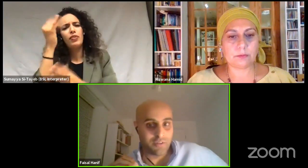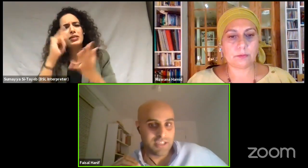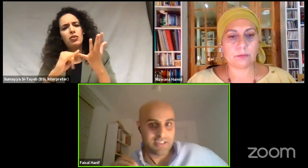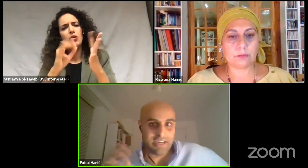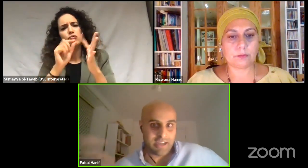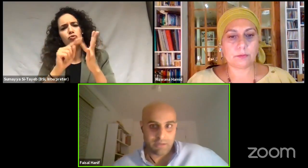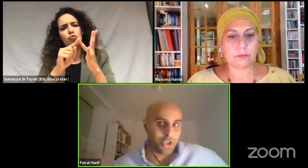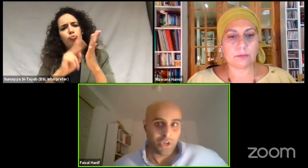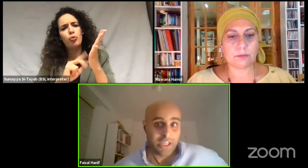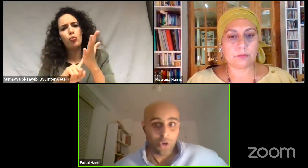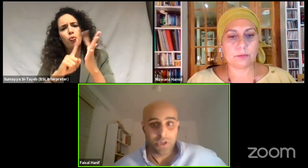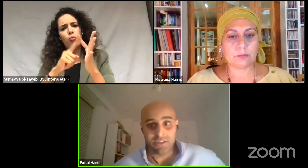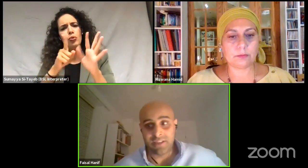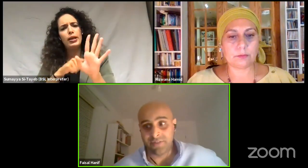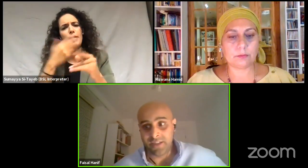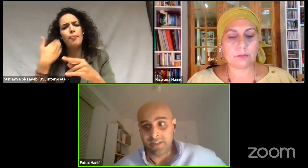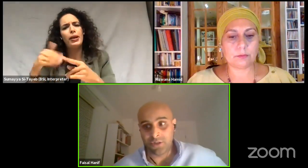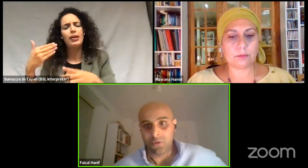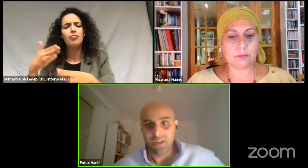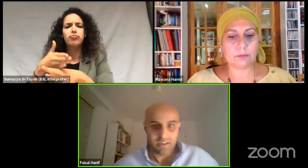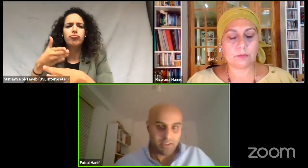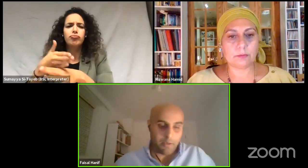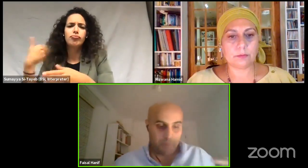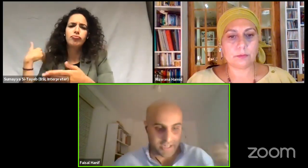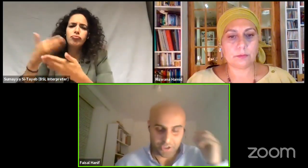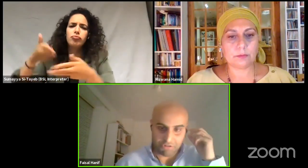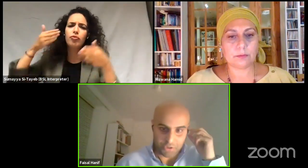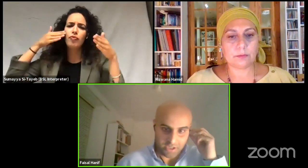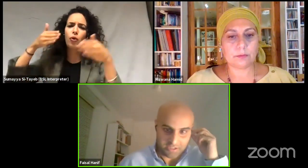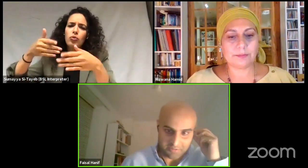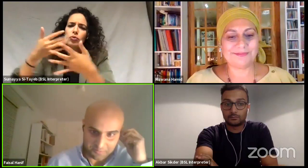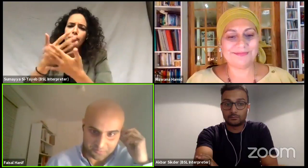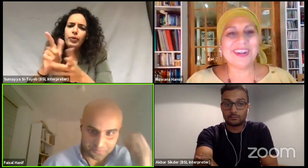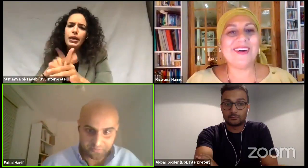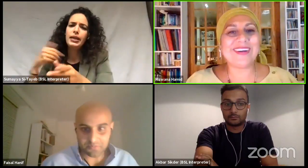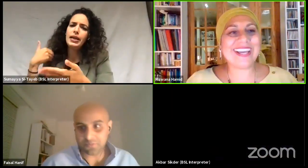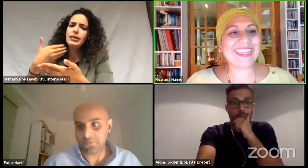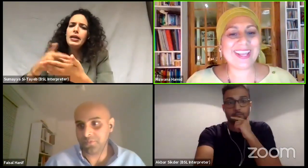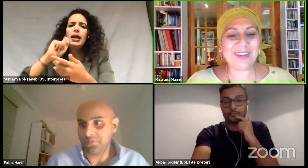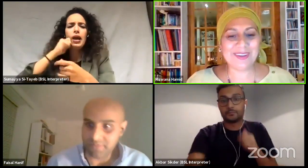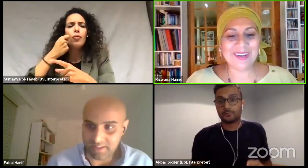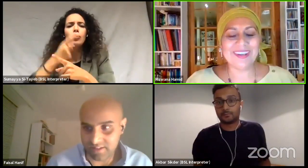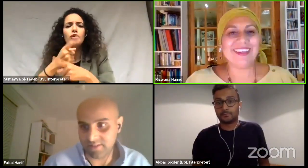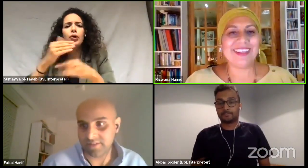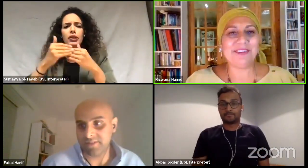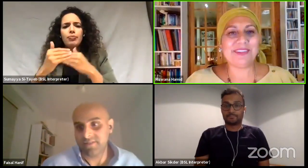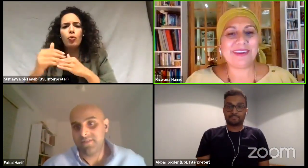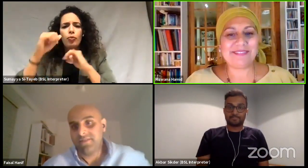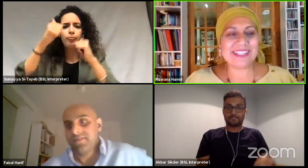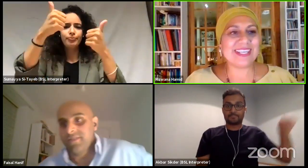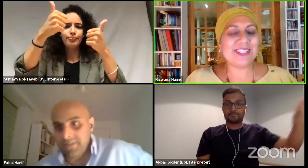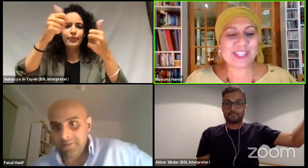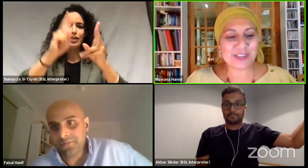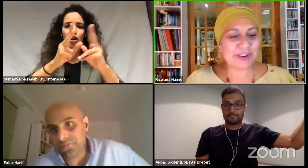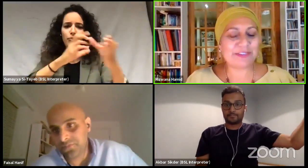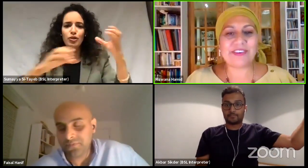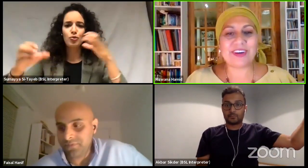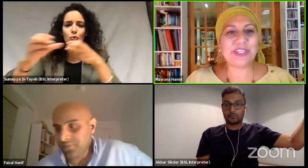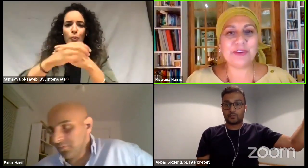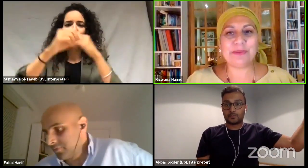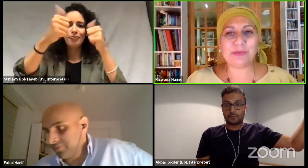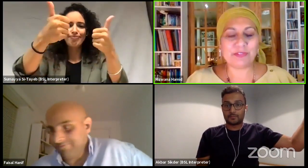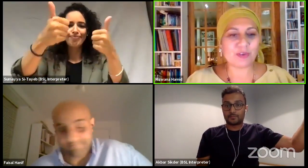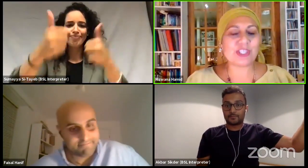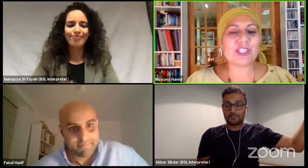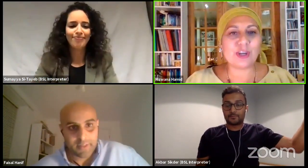on this over the years, and I'm sure he'll go into this further. So back to you, Rizwana. Okay, thank you for that, Faisal, and sorry for